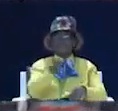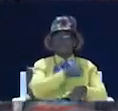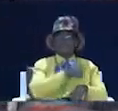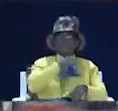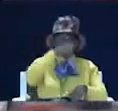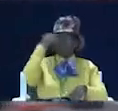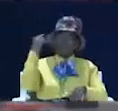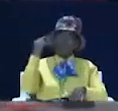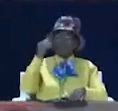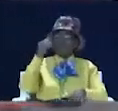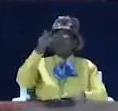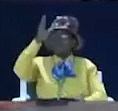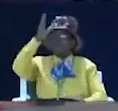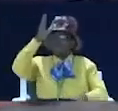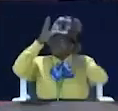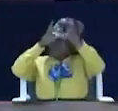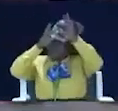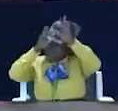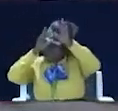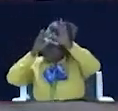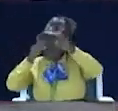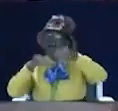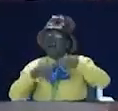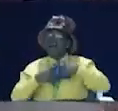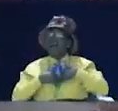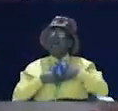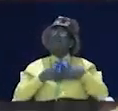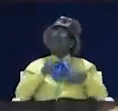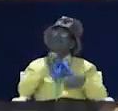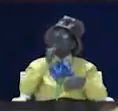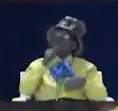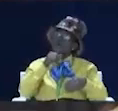He hasn't said anything.